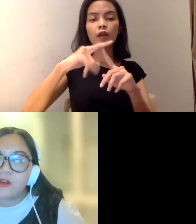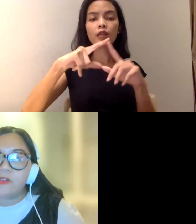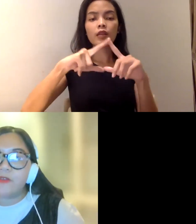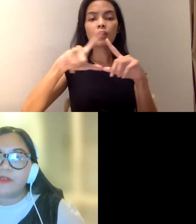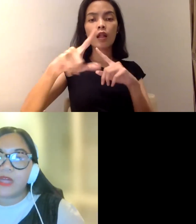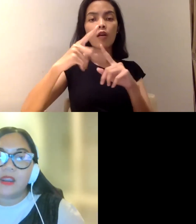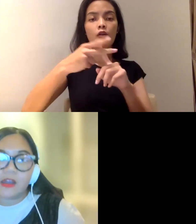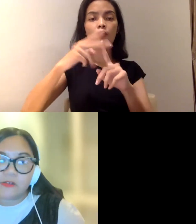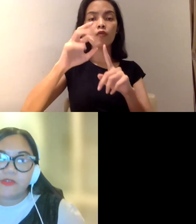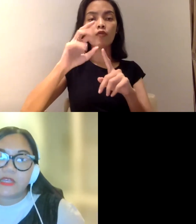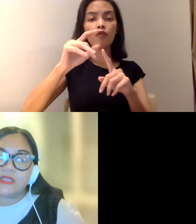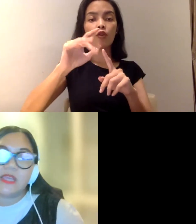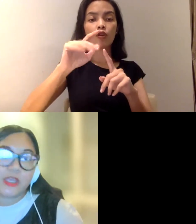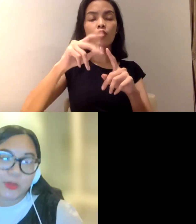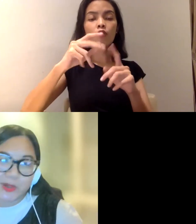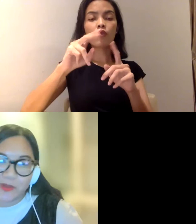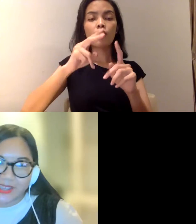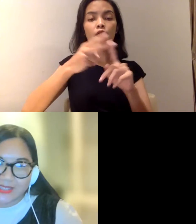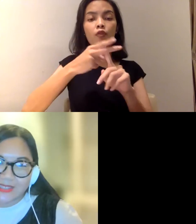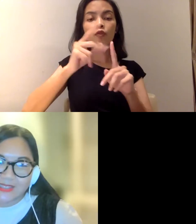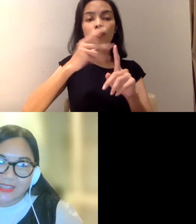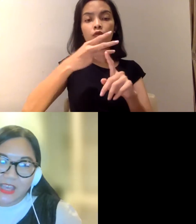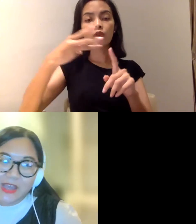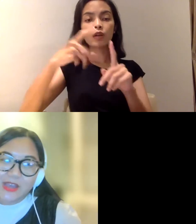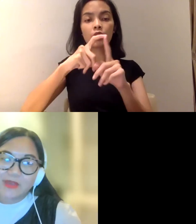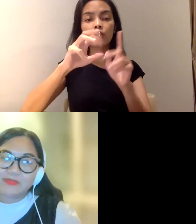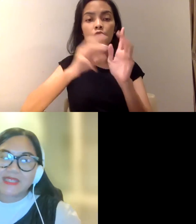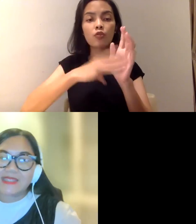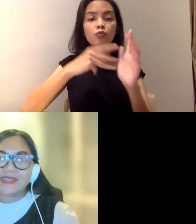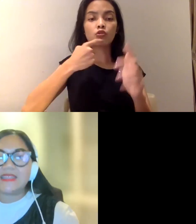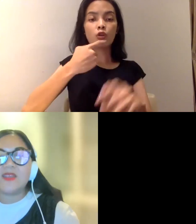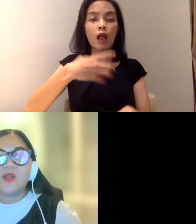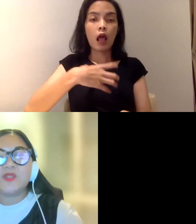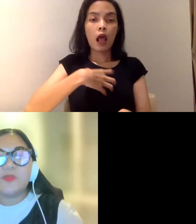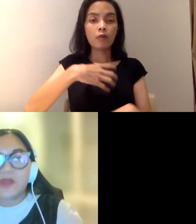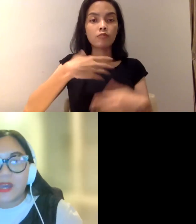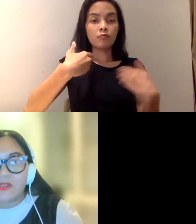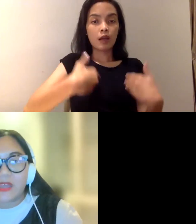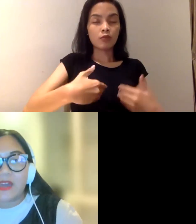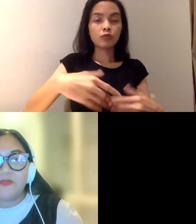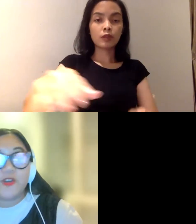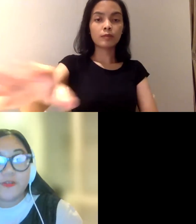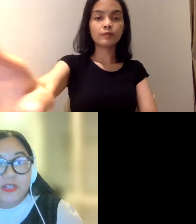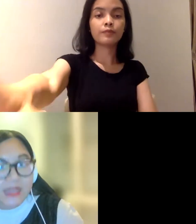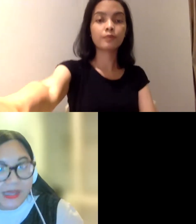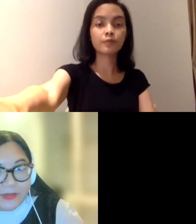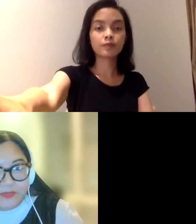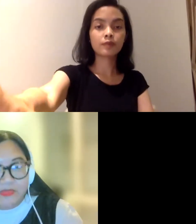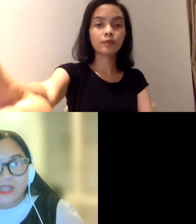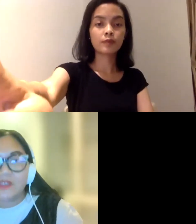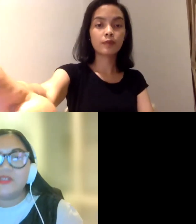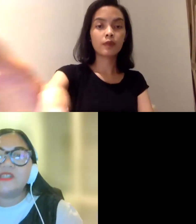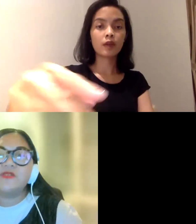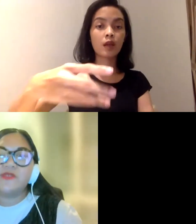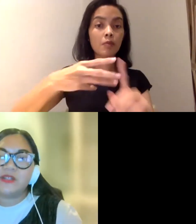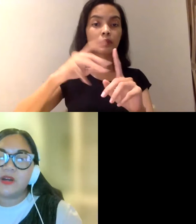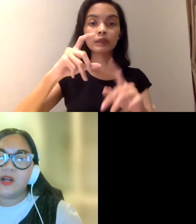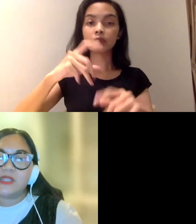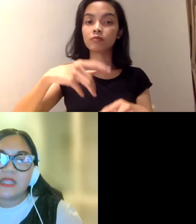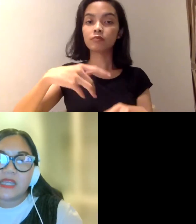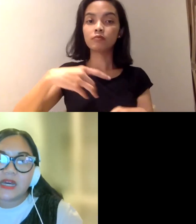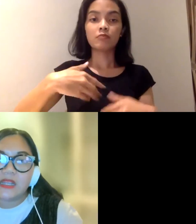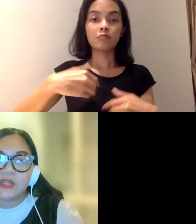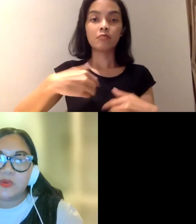recognition of the fact that love is a human right. BC is also proud that for the first time, an Indonesian film